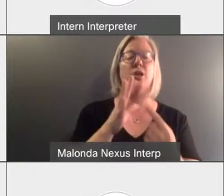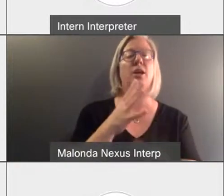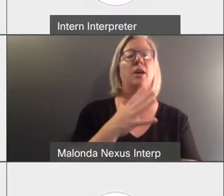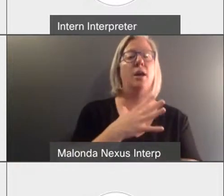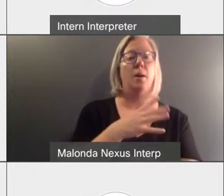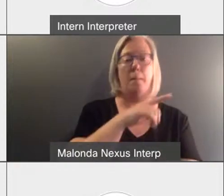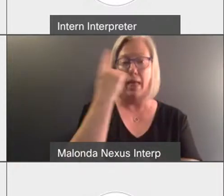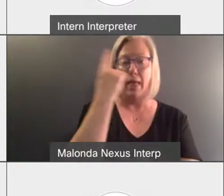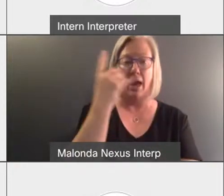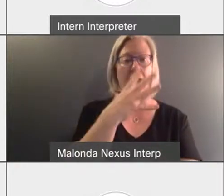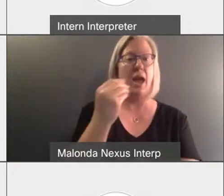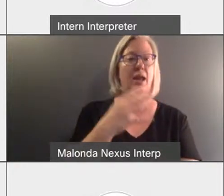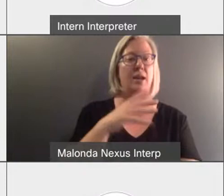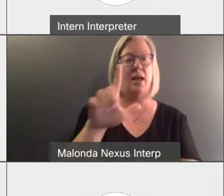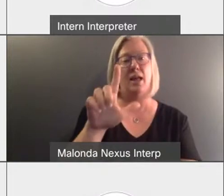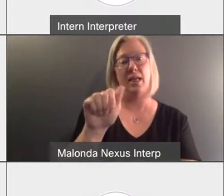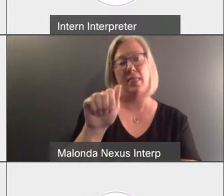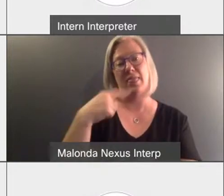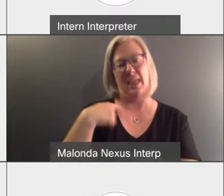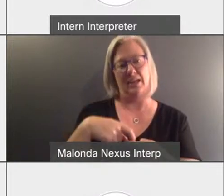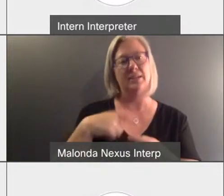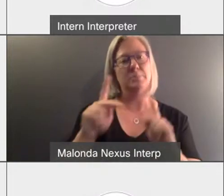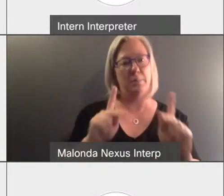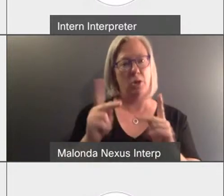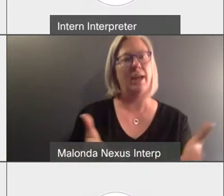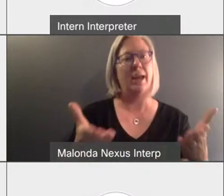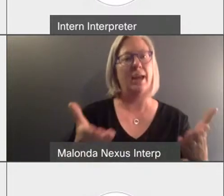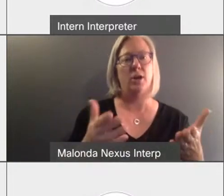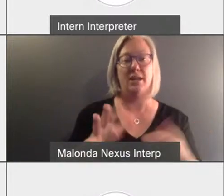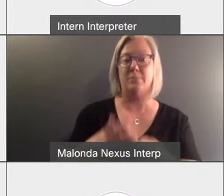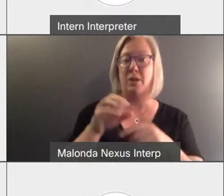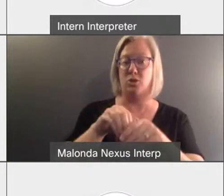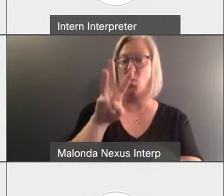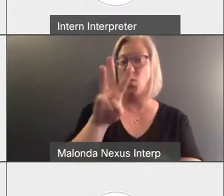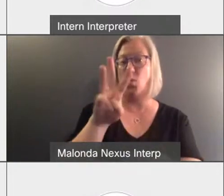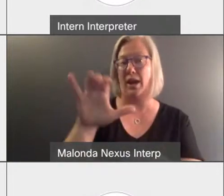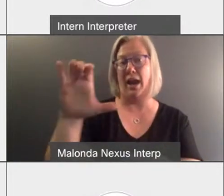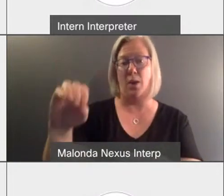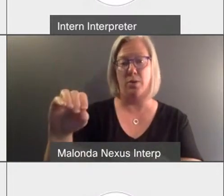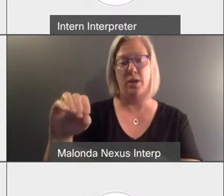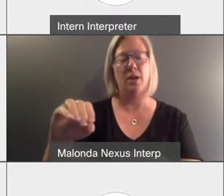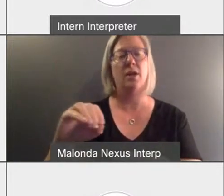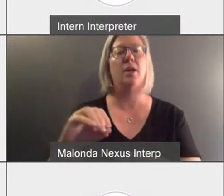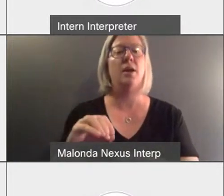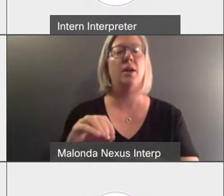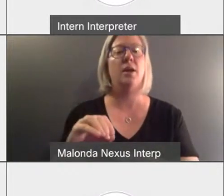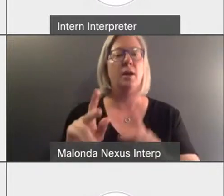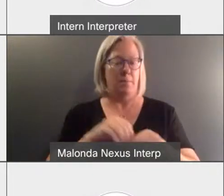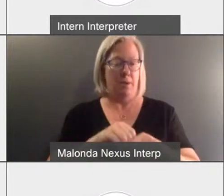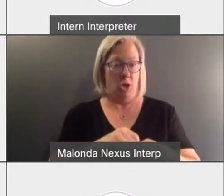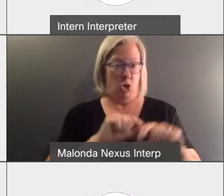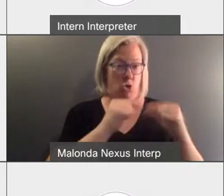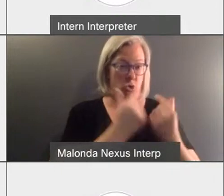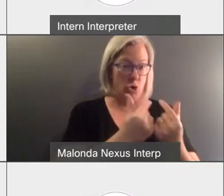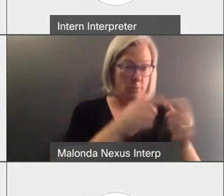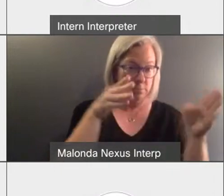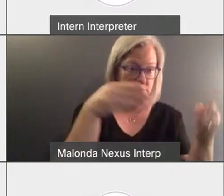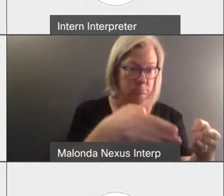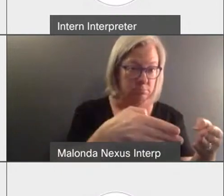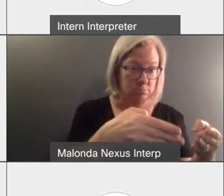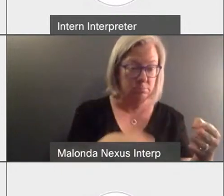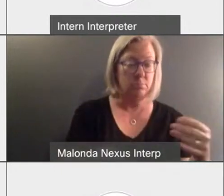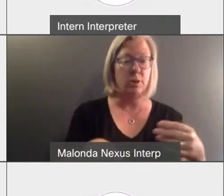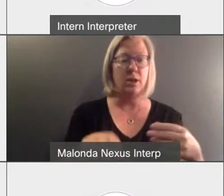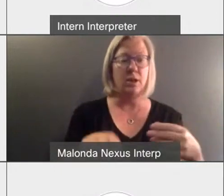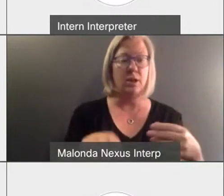in Wyandotte County. We have politicians who pander to corporations and extremist groups instead of to people like me,